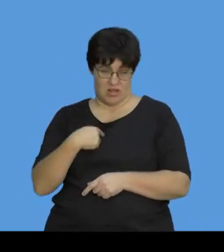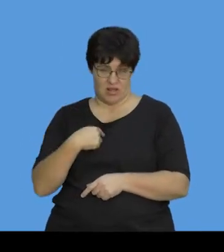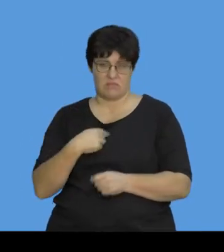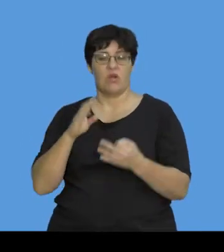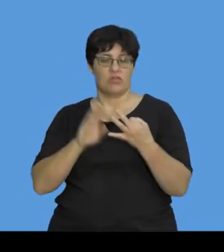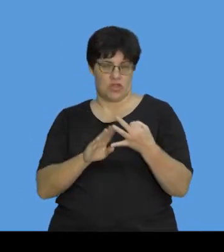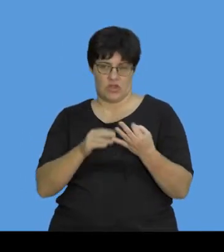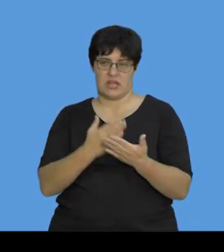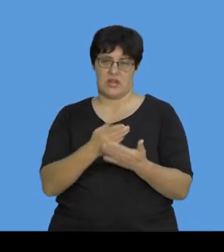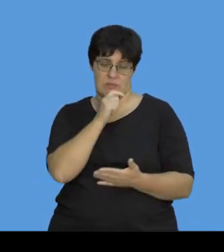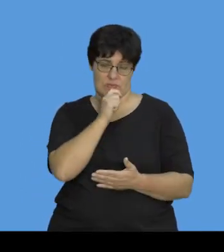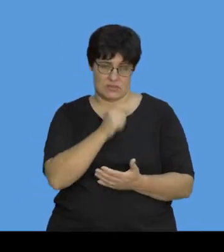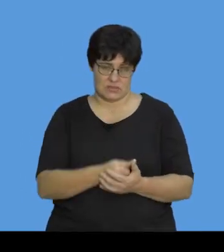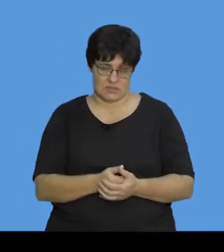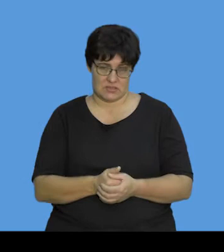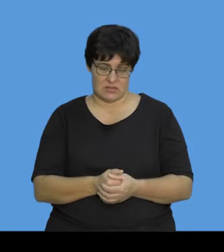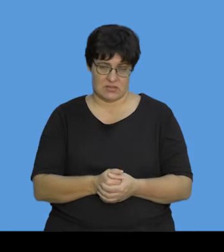third equation.